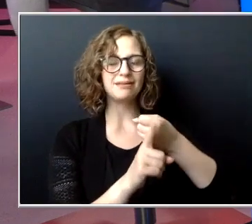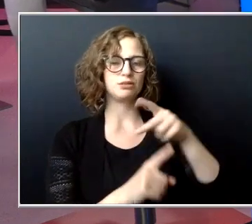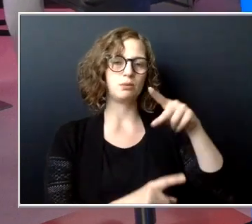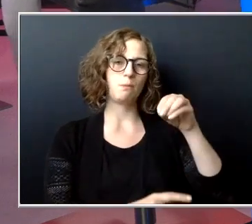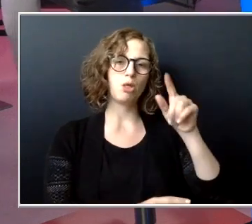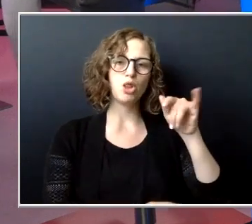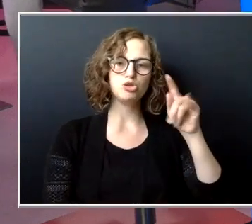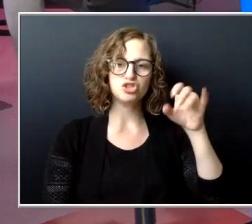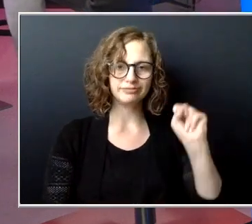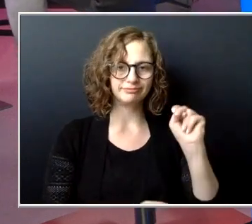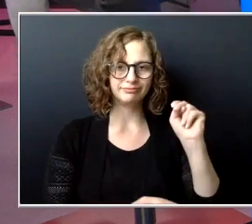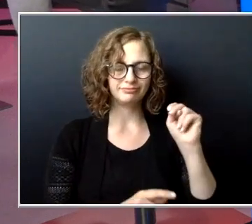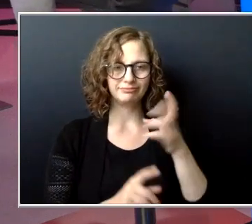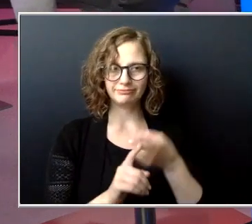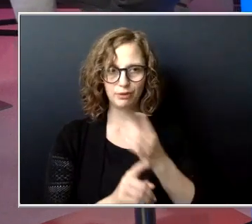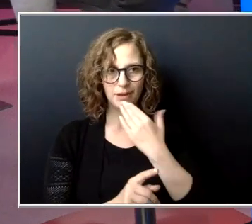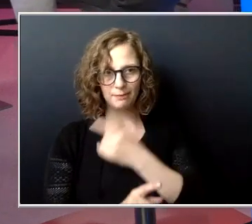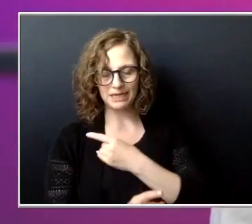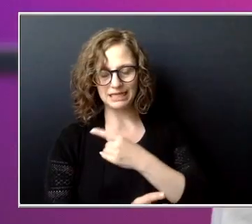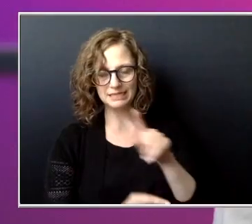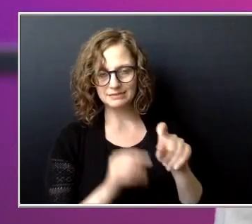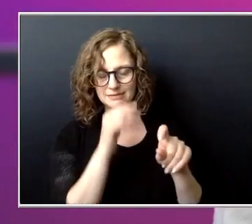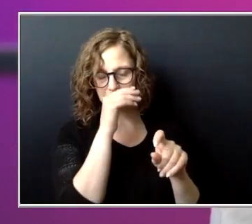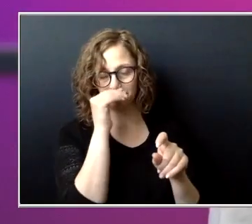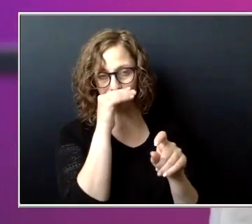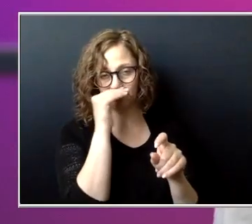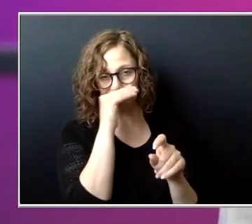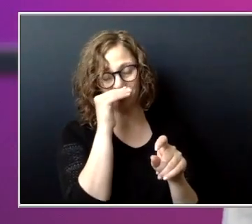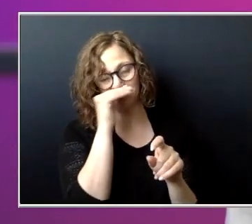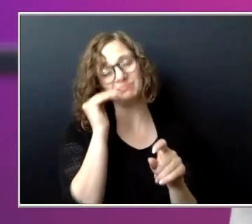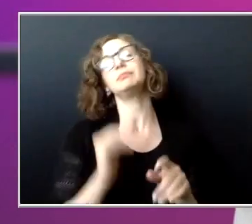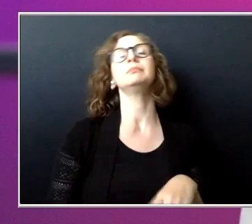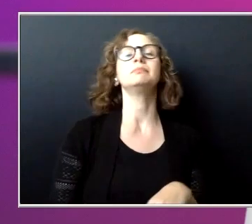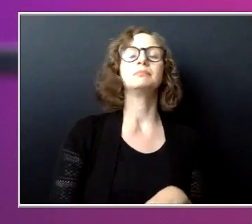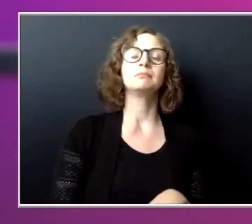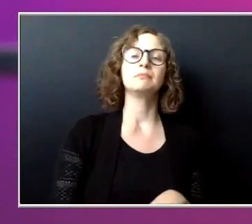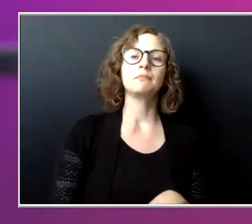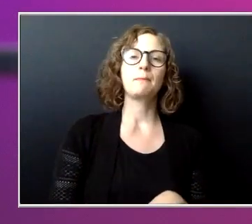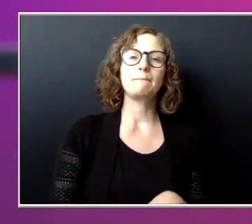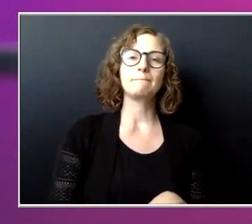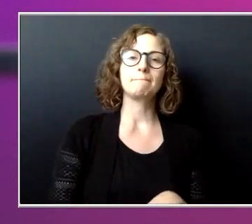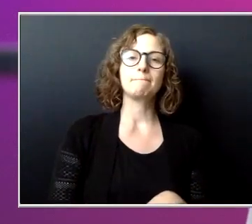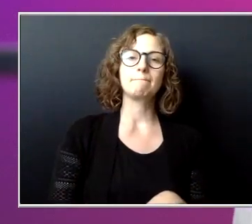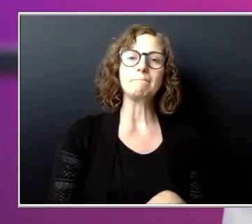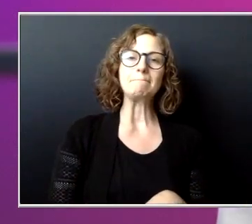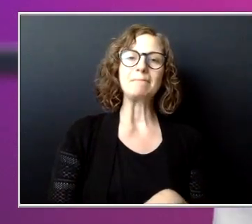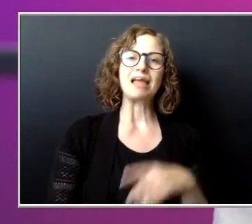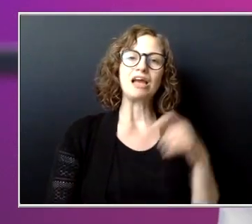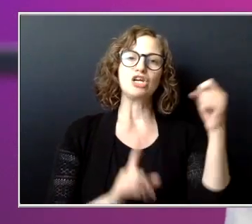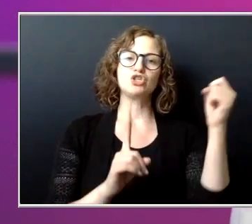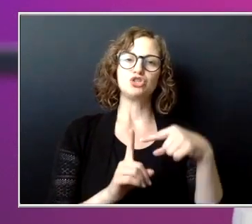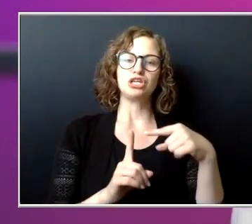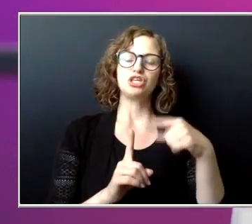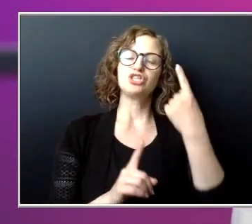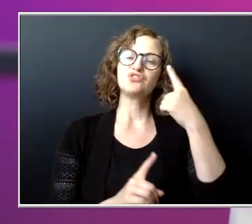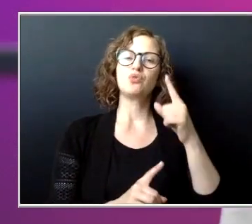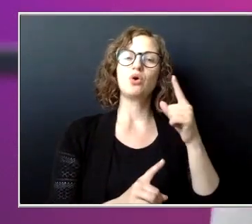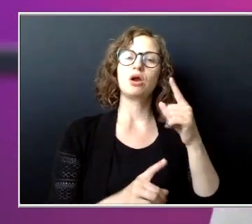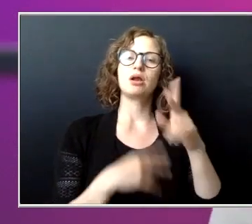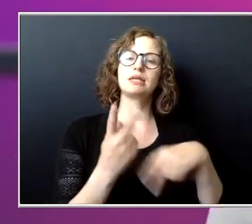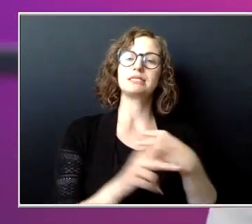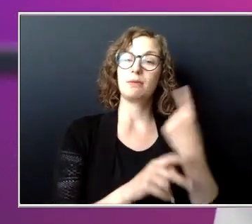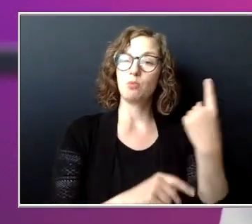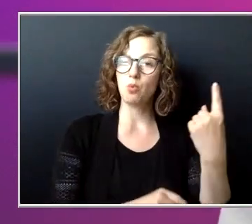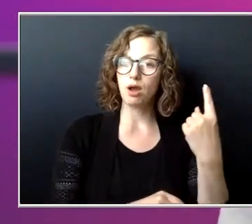Dr. Tilden? Absolutely. So, the triggers for type 1 diabetes are really unclear. So we know